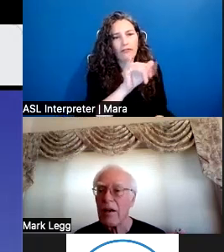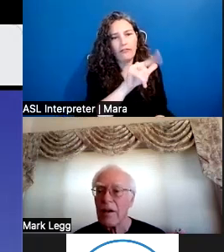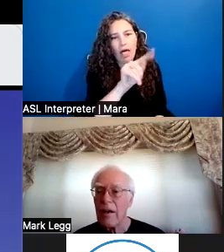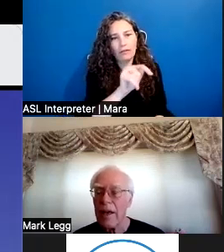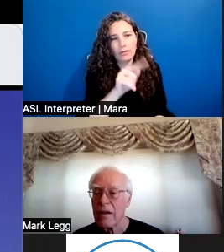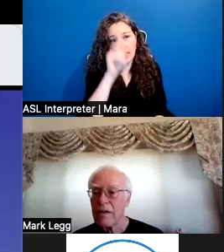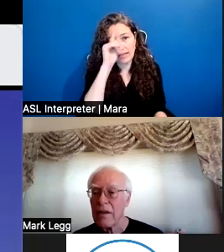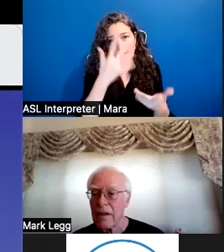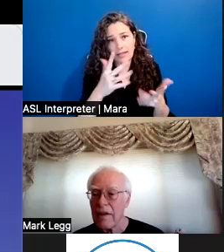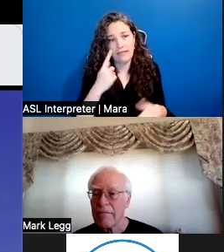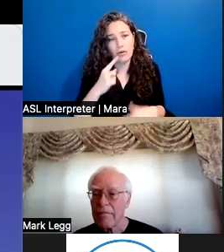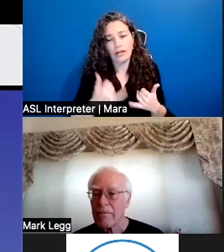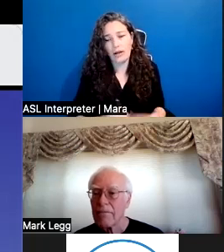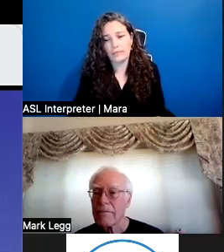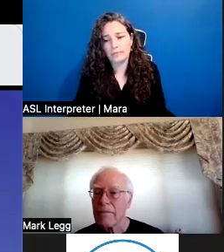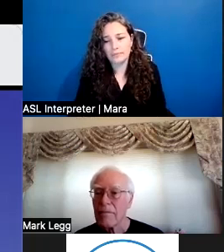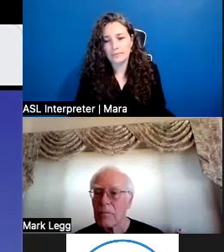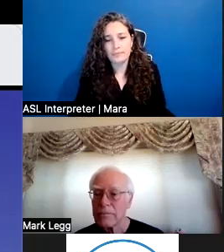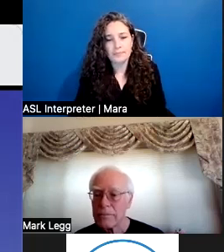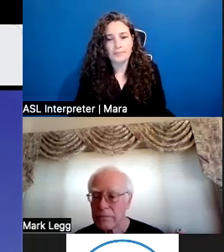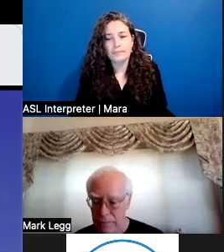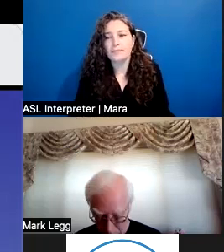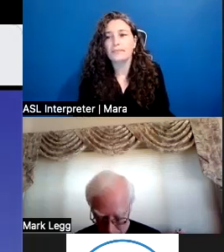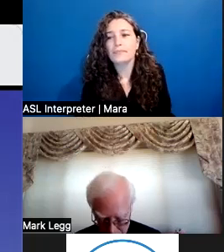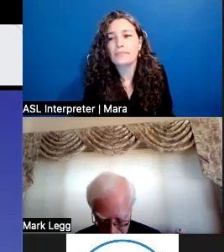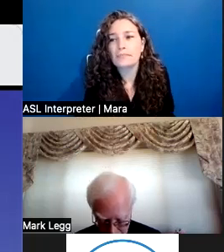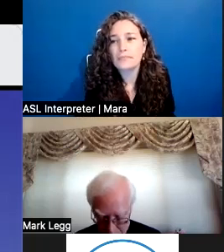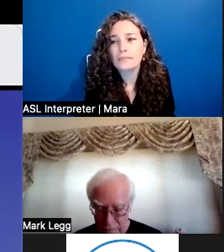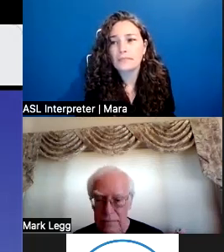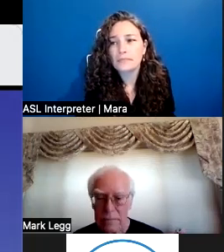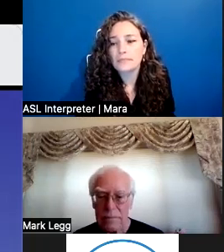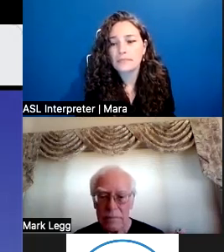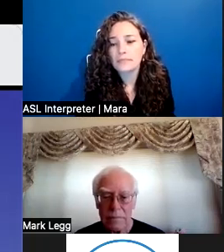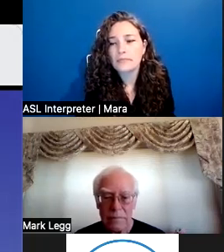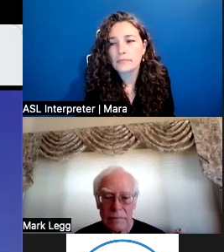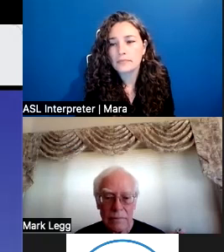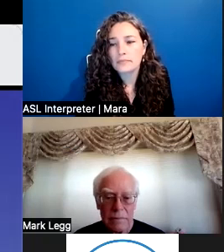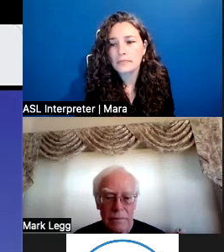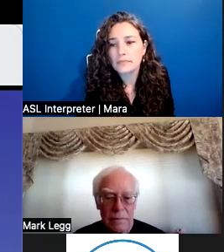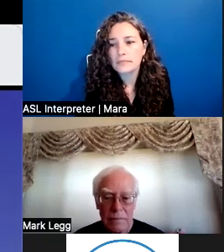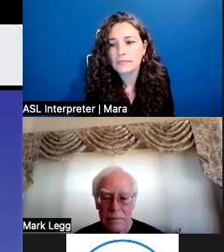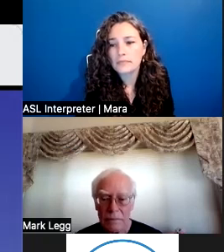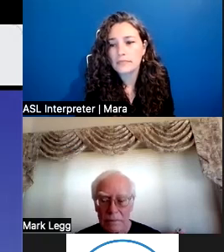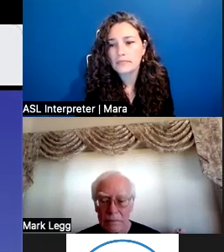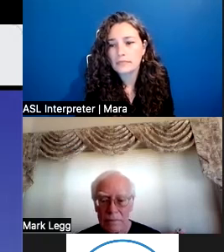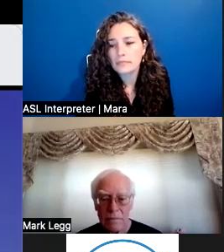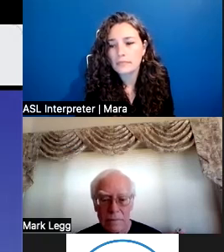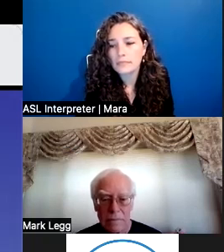should be all for now. Thank you. Thank you very much for that great presentation.